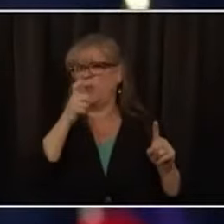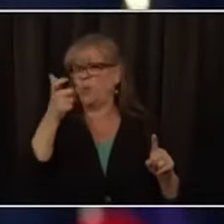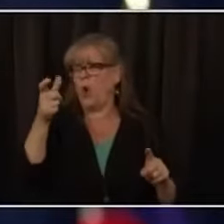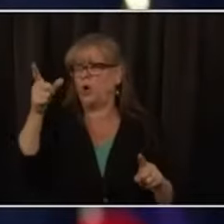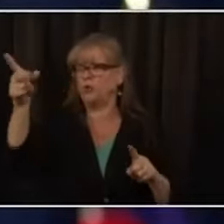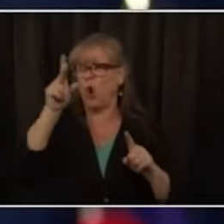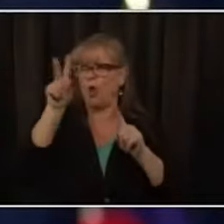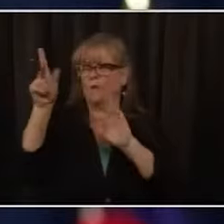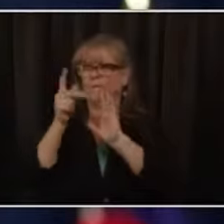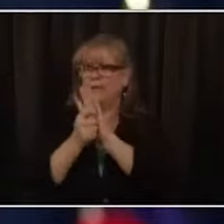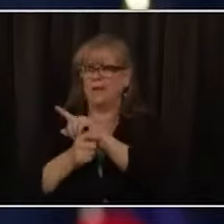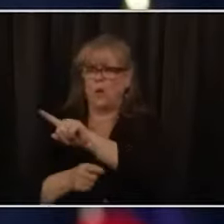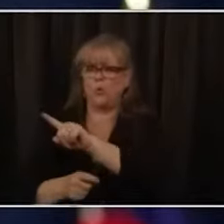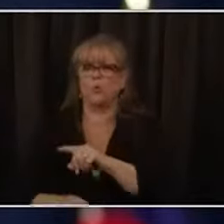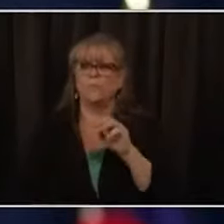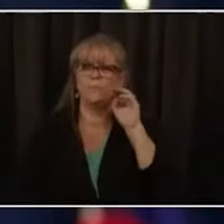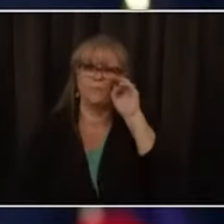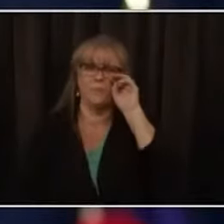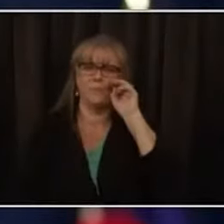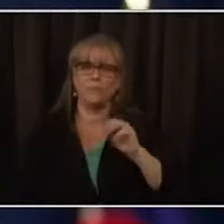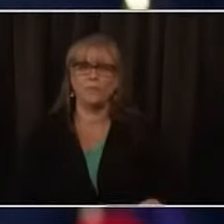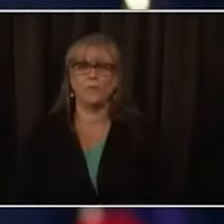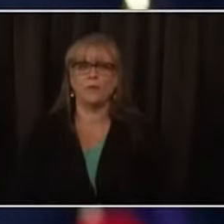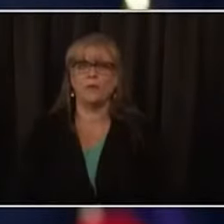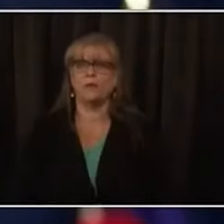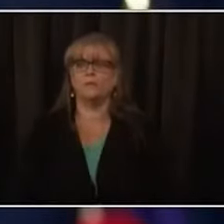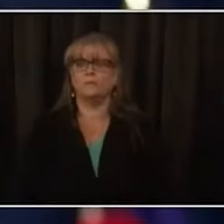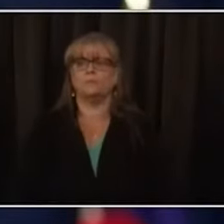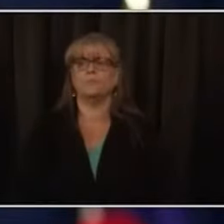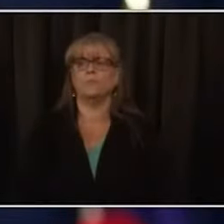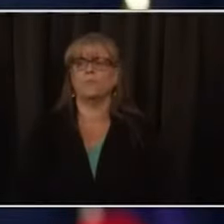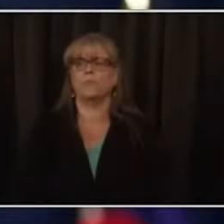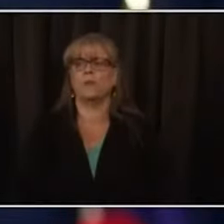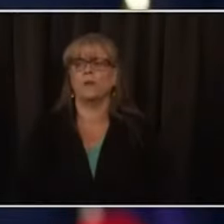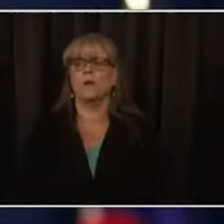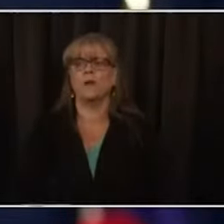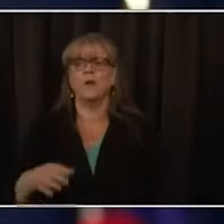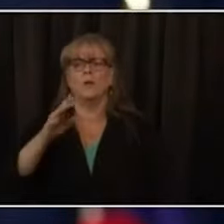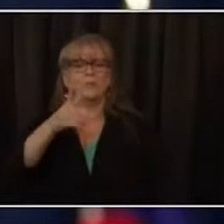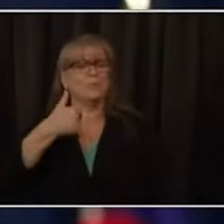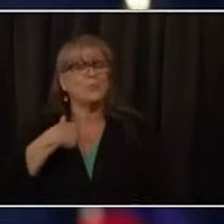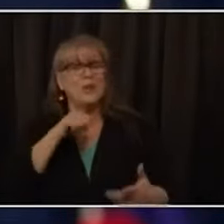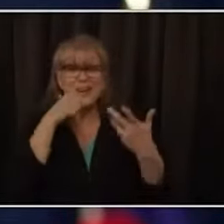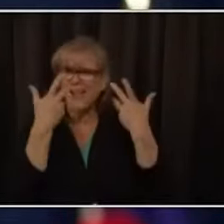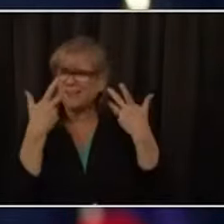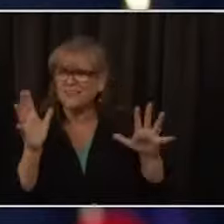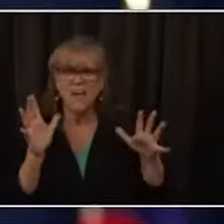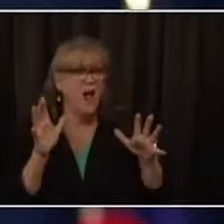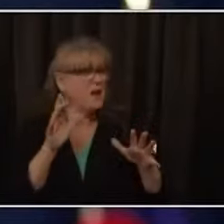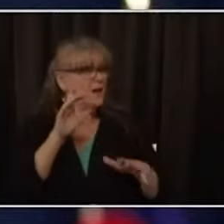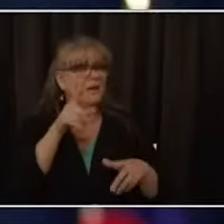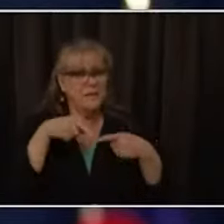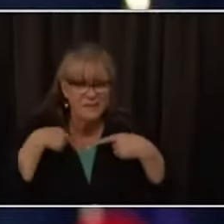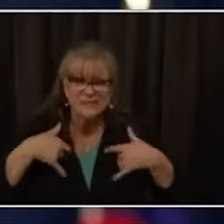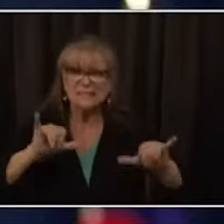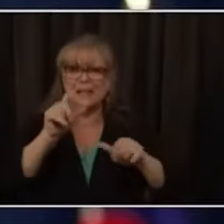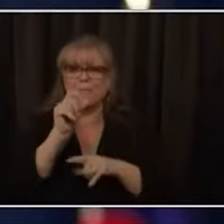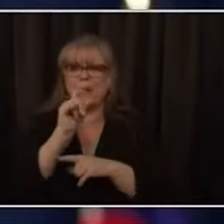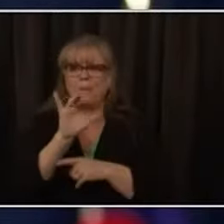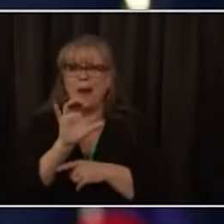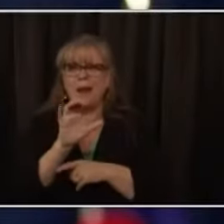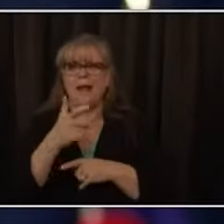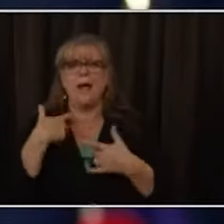As more vaccines are given, the end of this terrible pandemic is near, but we're not there yet. Our progress is threatened by a rise in hospitalizations